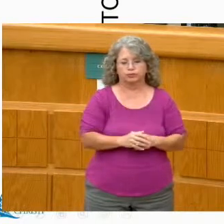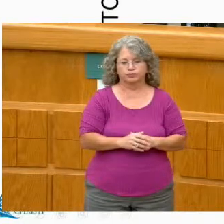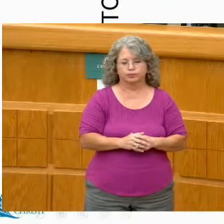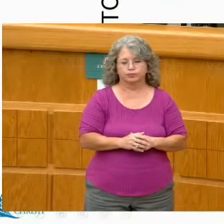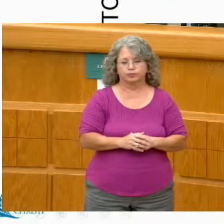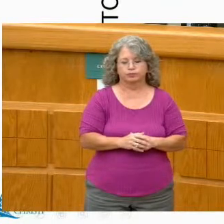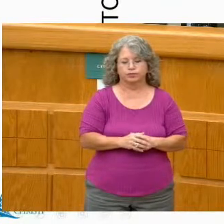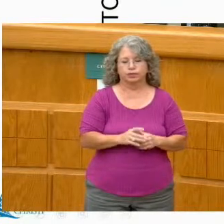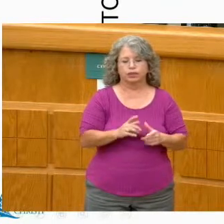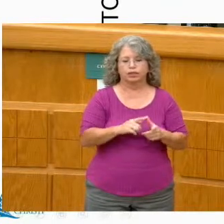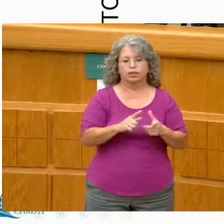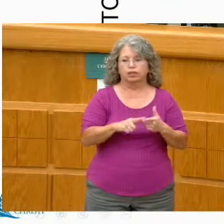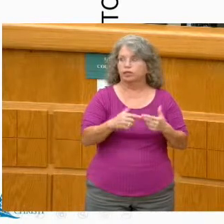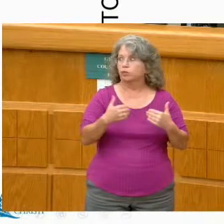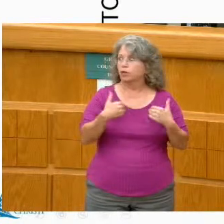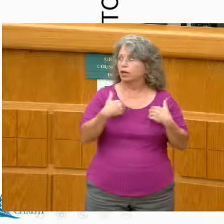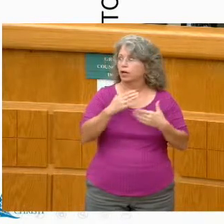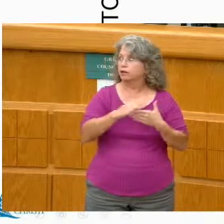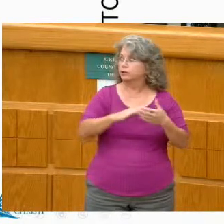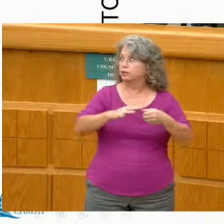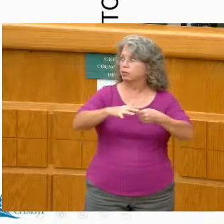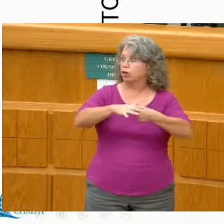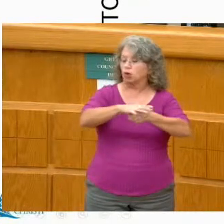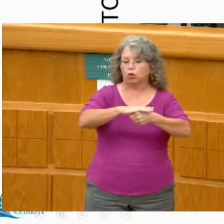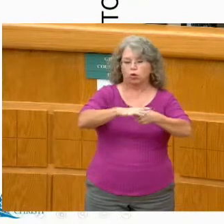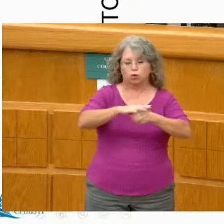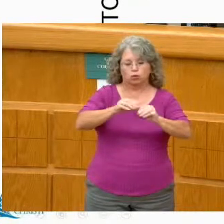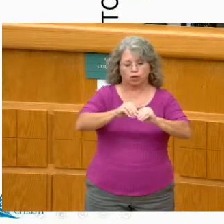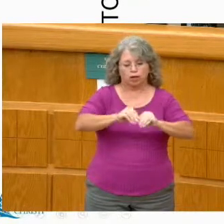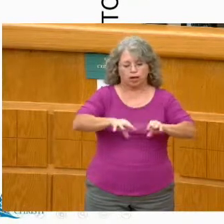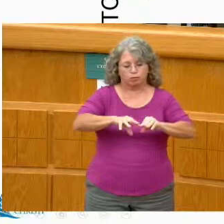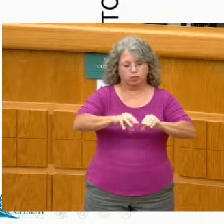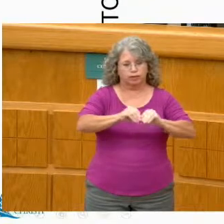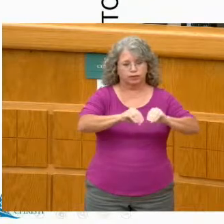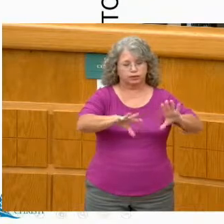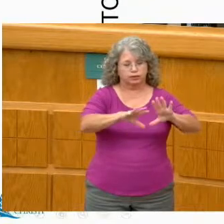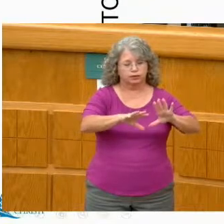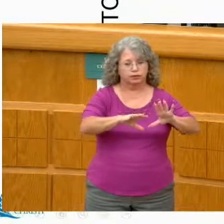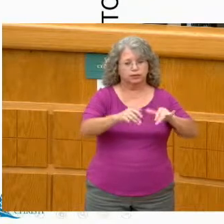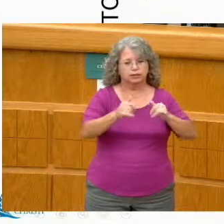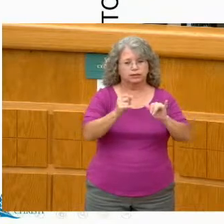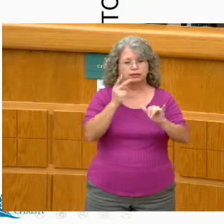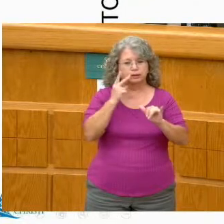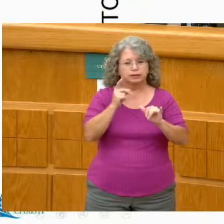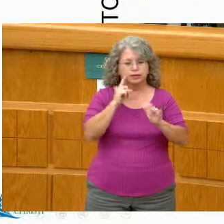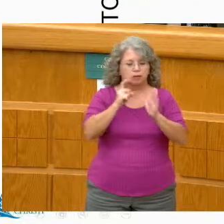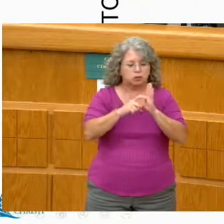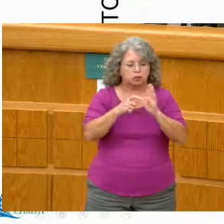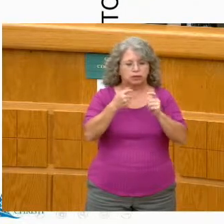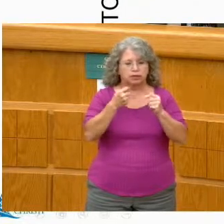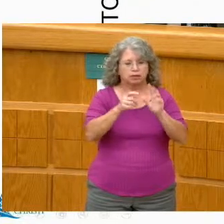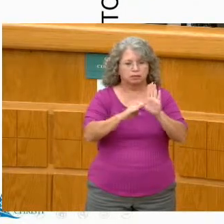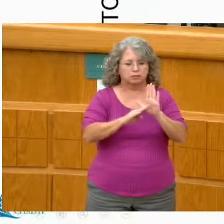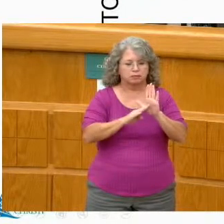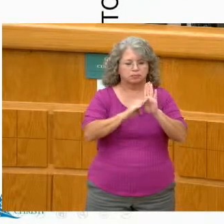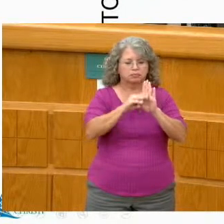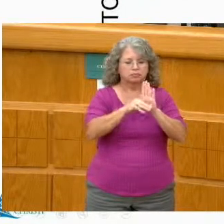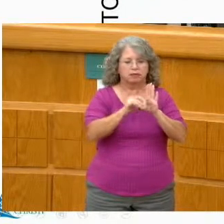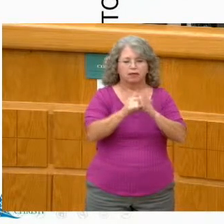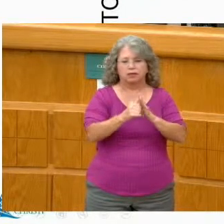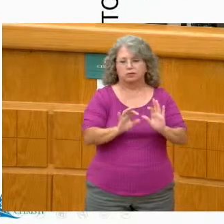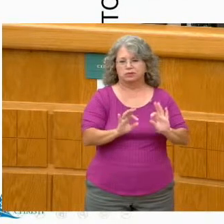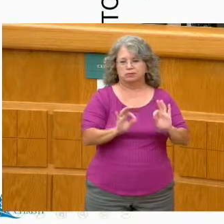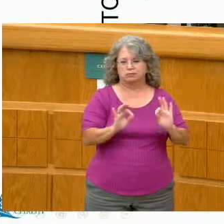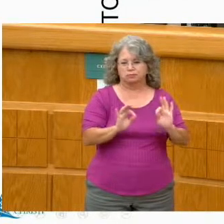many cases. And then we had some local outbreaks. You can still see a little bit of an uptick there, but that's so small